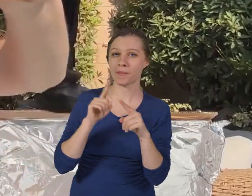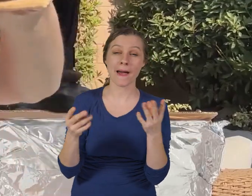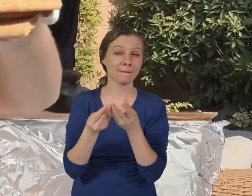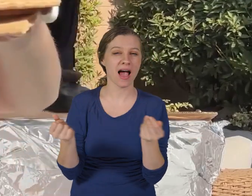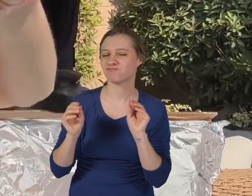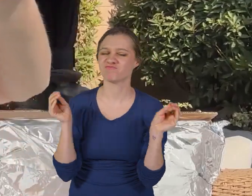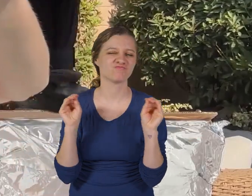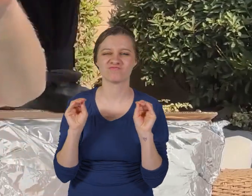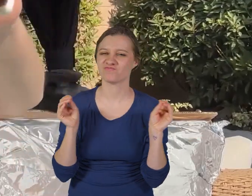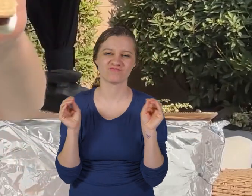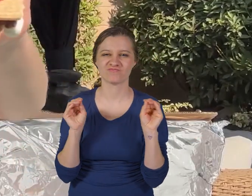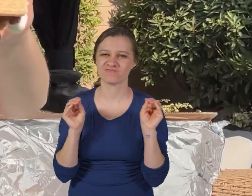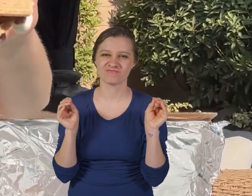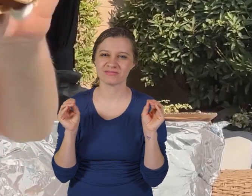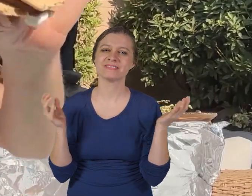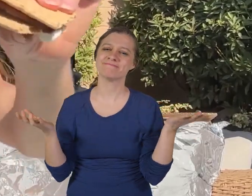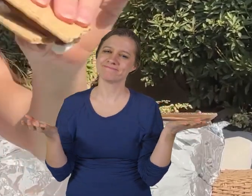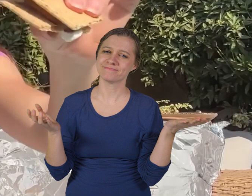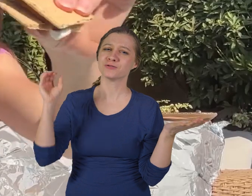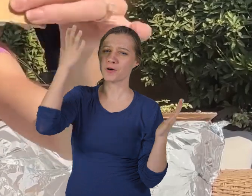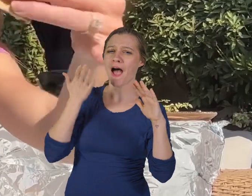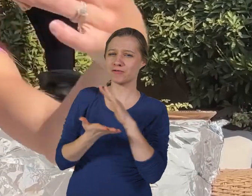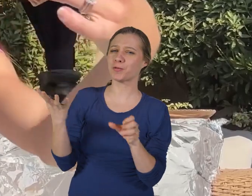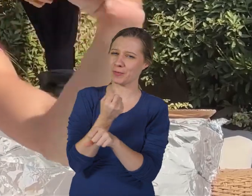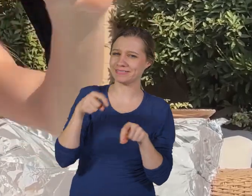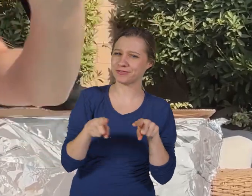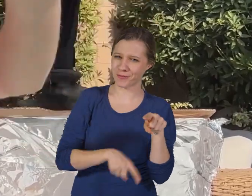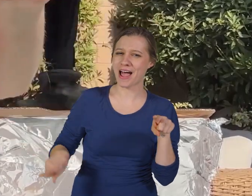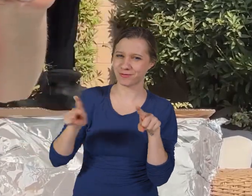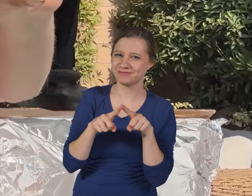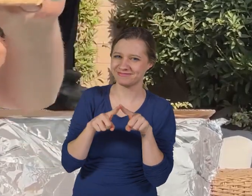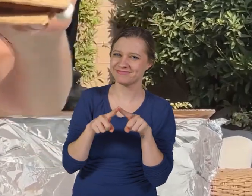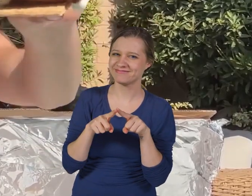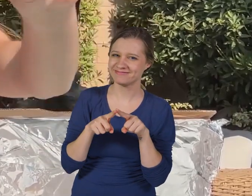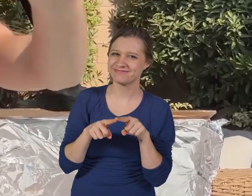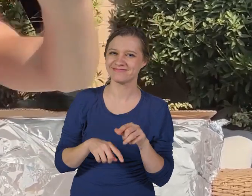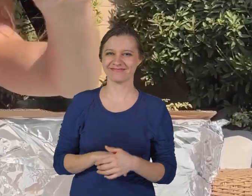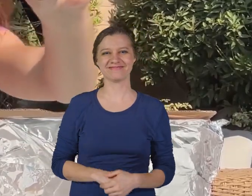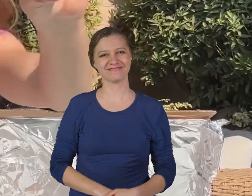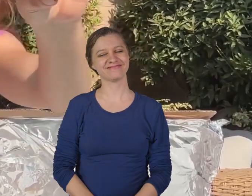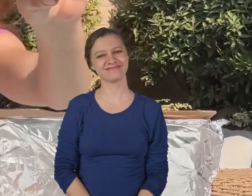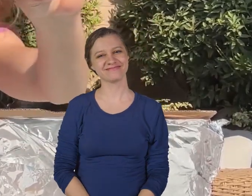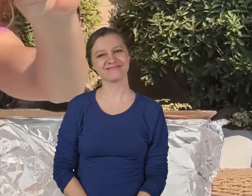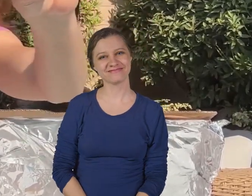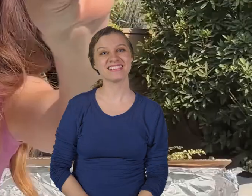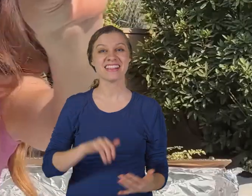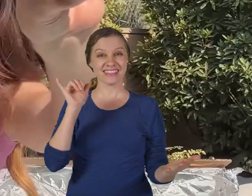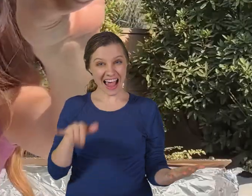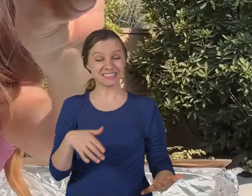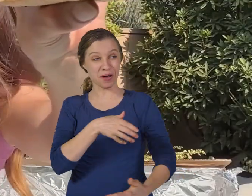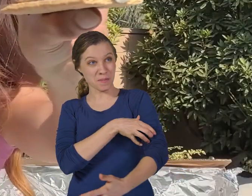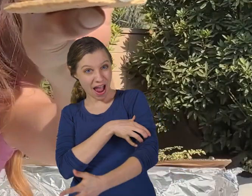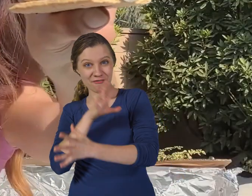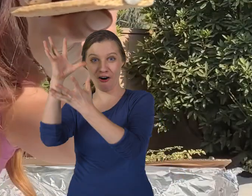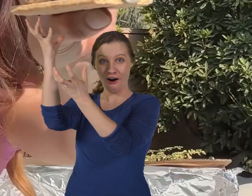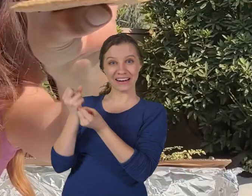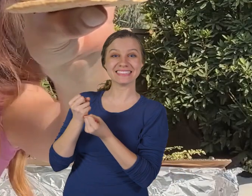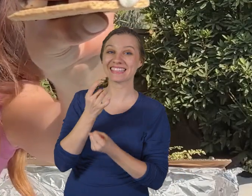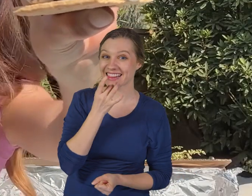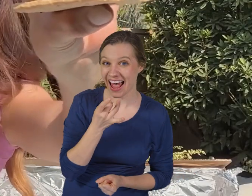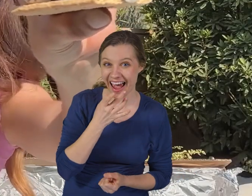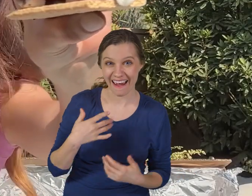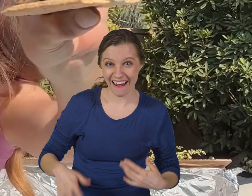smooshes, but it doesn't melt. So, solar oven wins this round. This is the